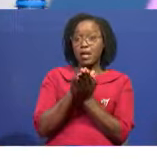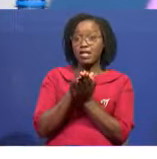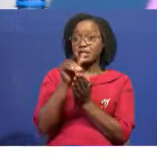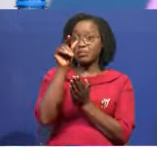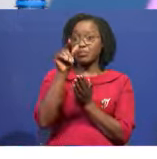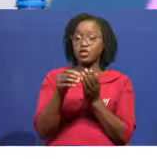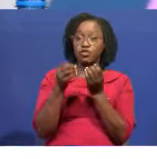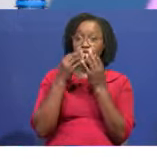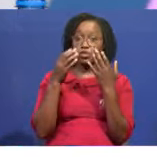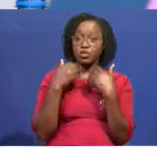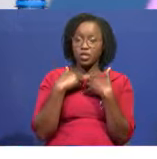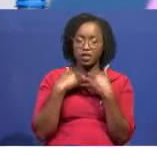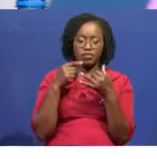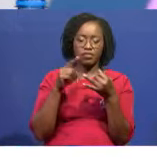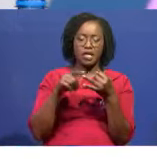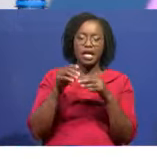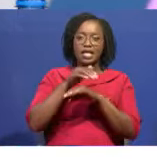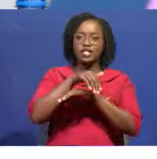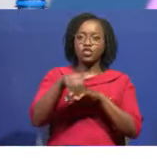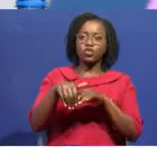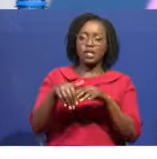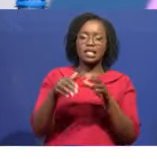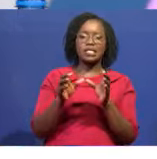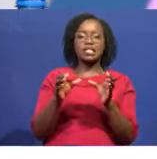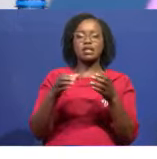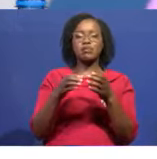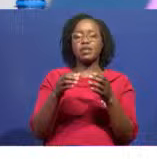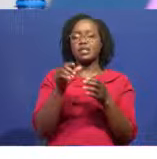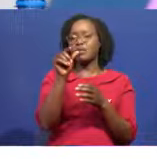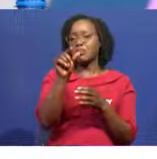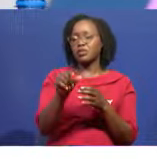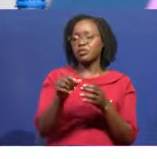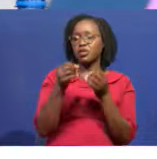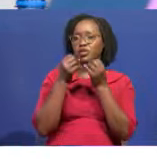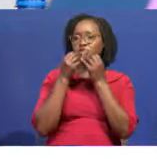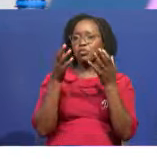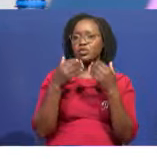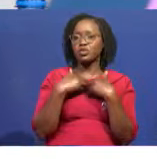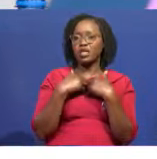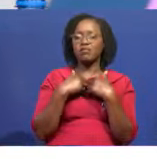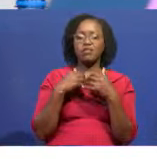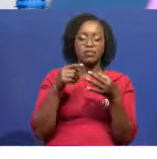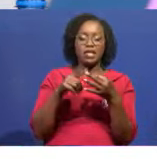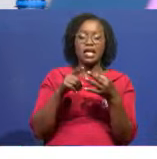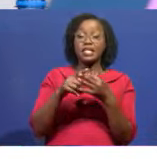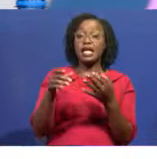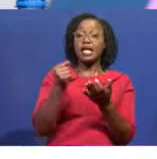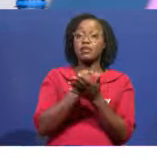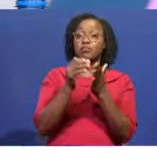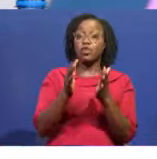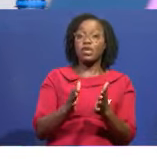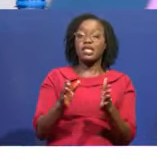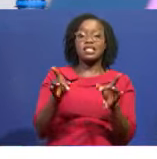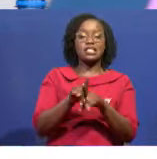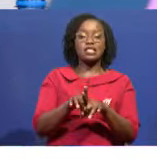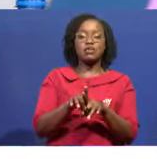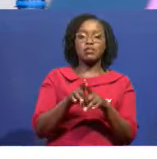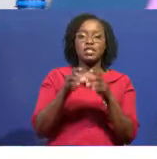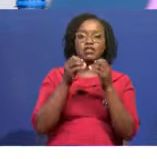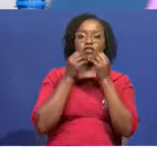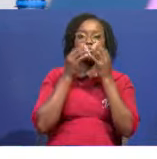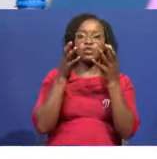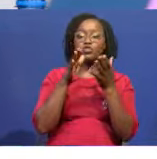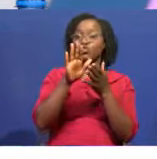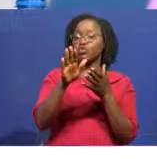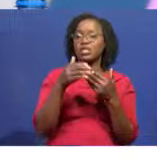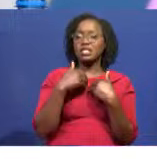personal information, you'll have insurance companies that have your personal information, and generally employers have your personal information. So